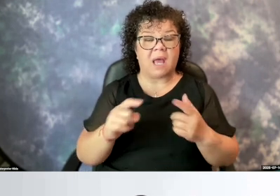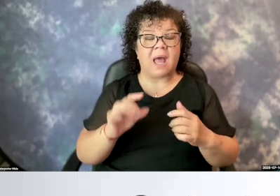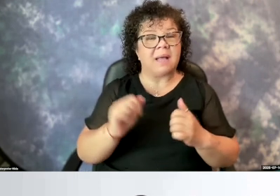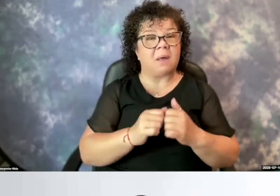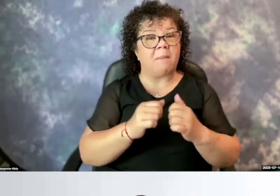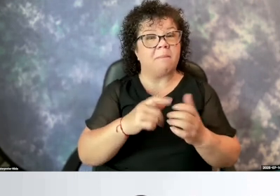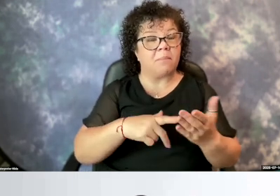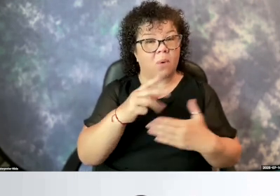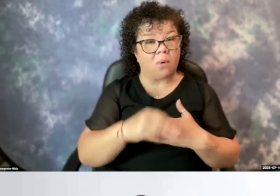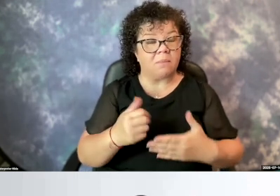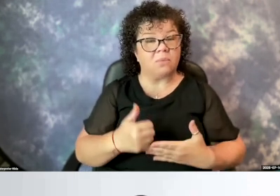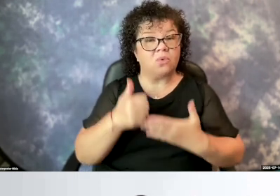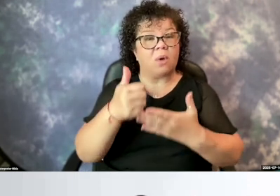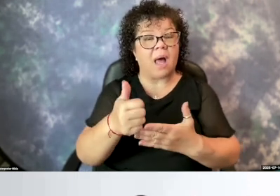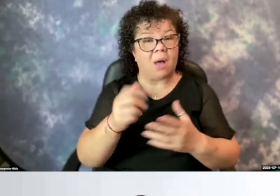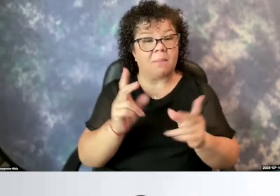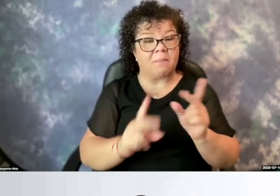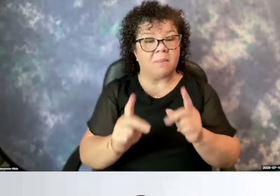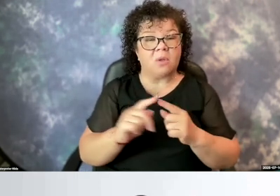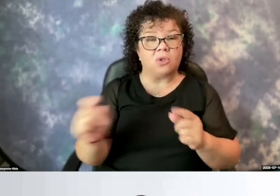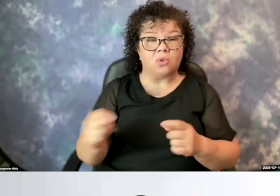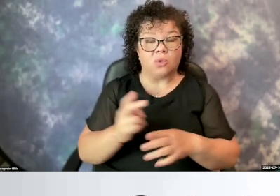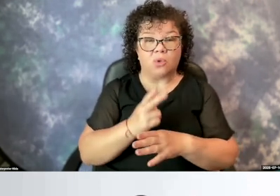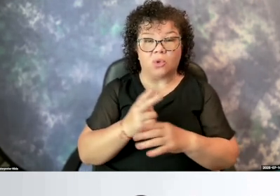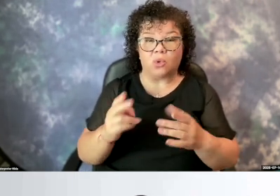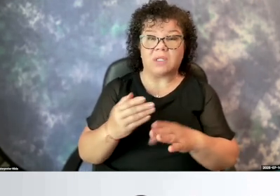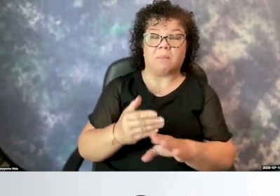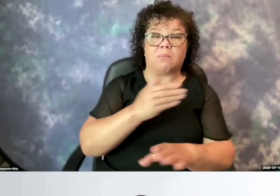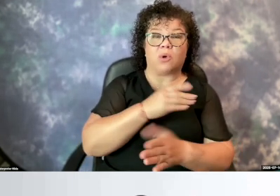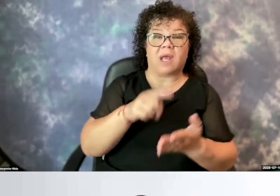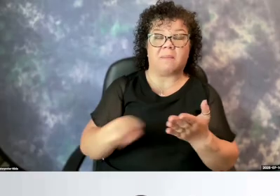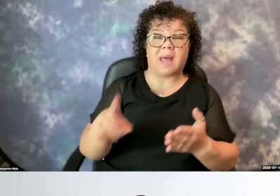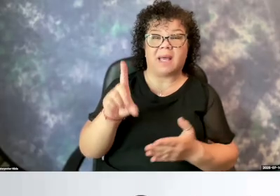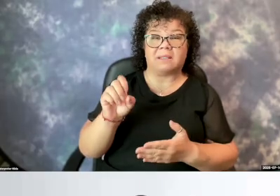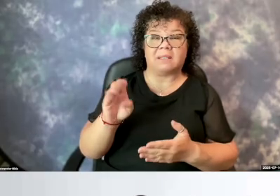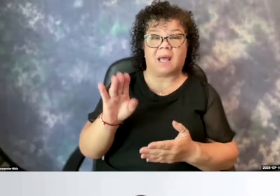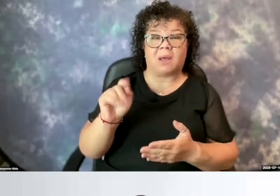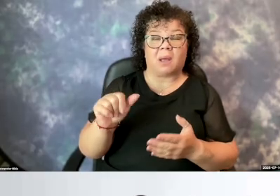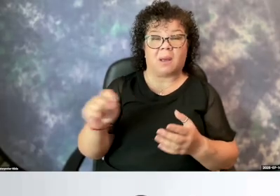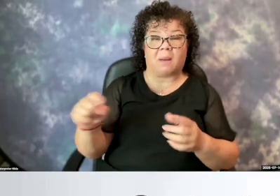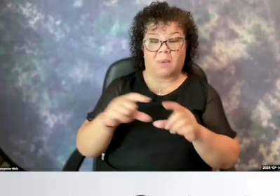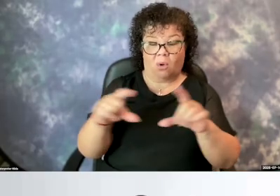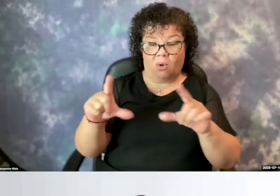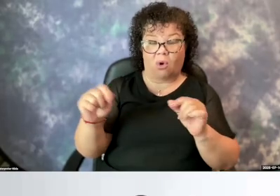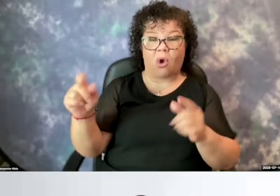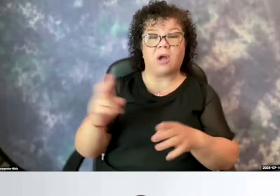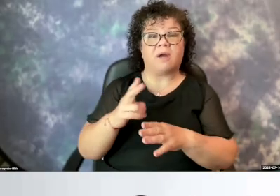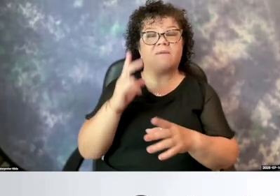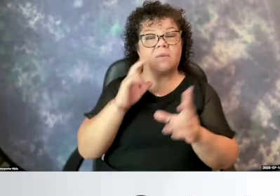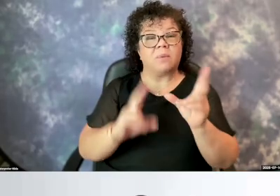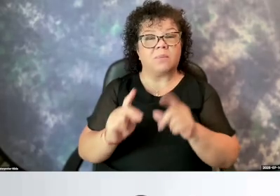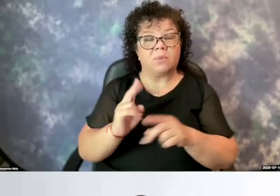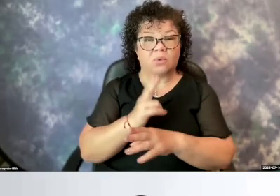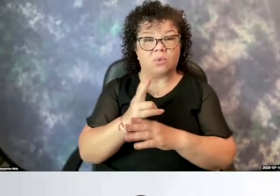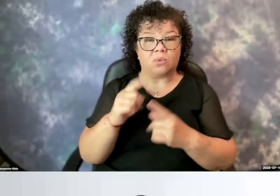a follow-up, Cal-ITP helped structure and deploy a pilot program to utilize contactless payments using